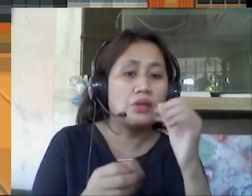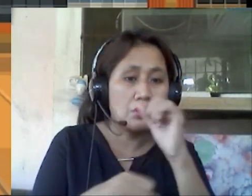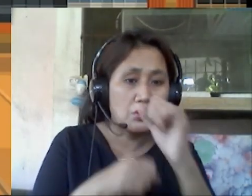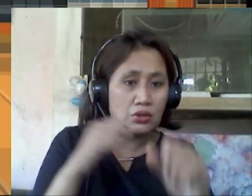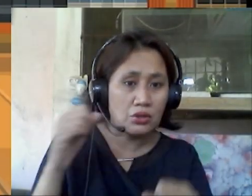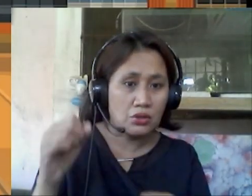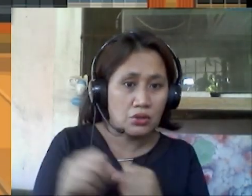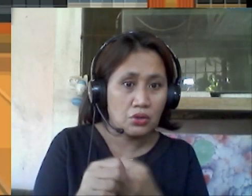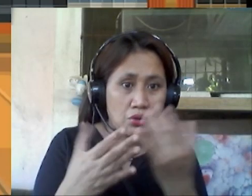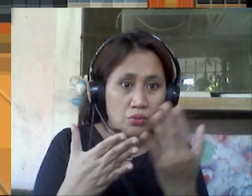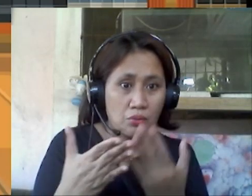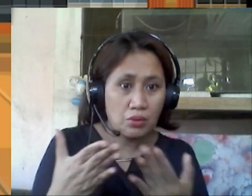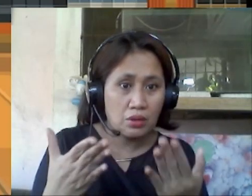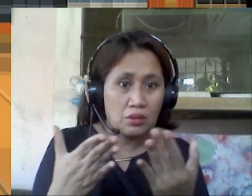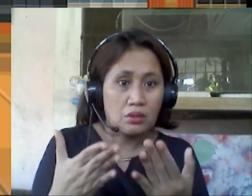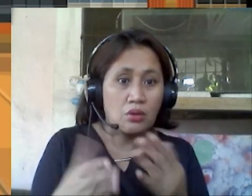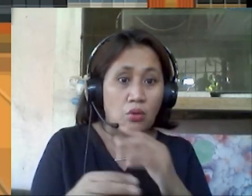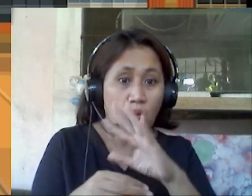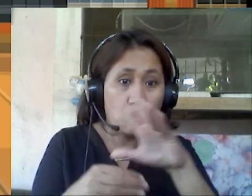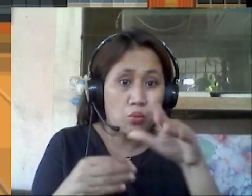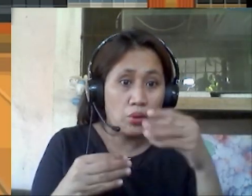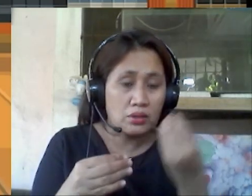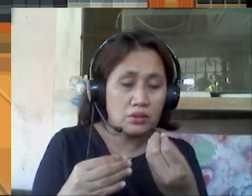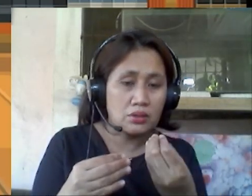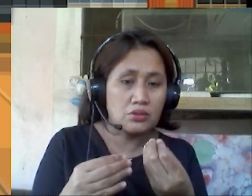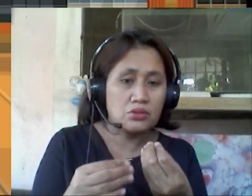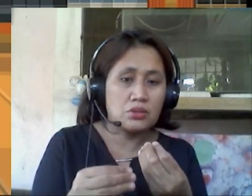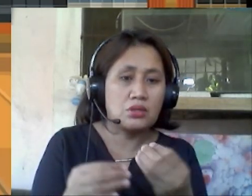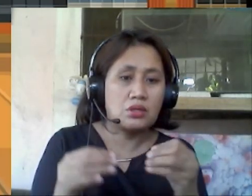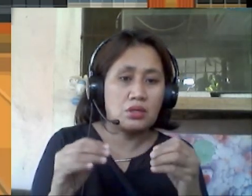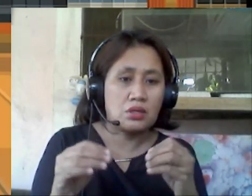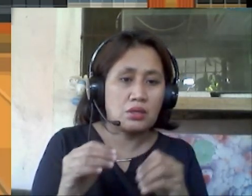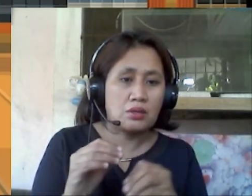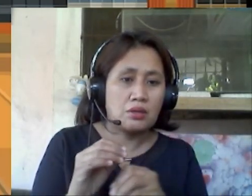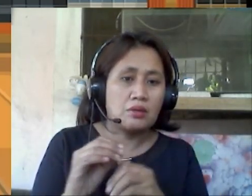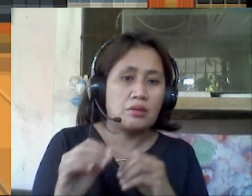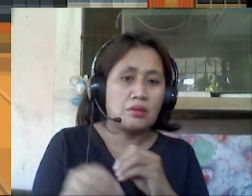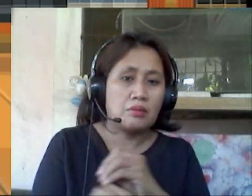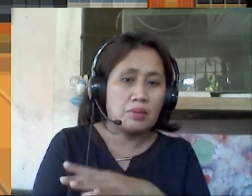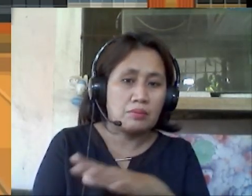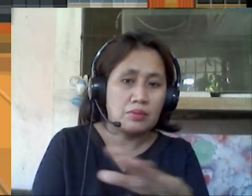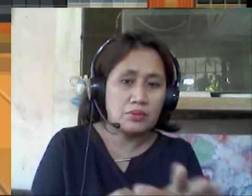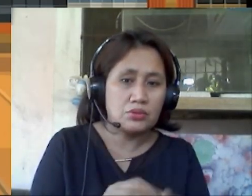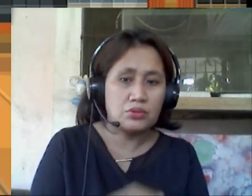publication, period. And here is an example of books with one author.